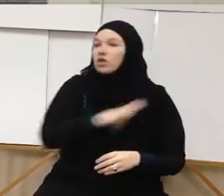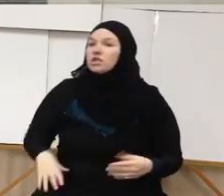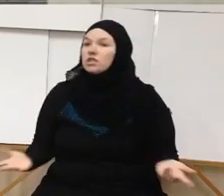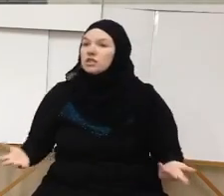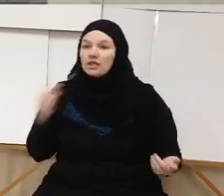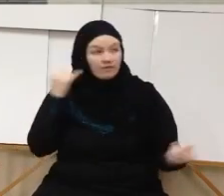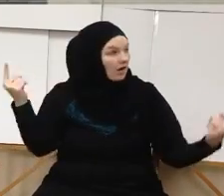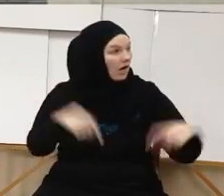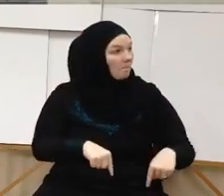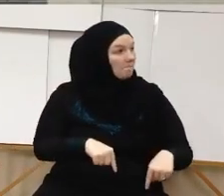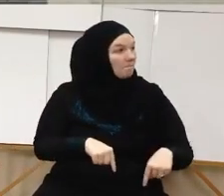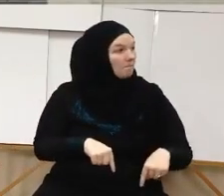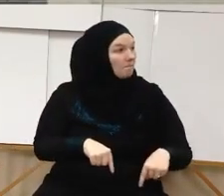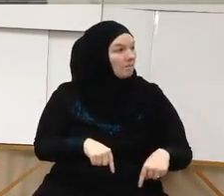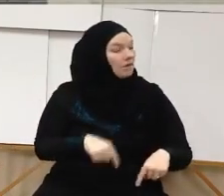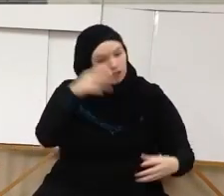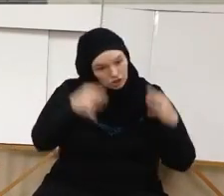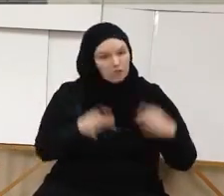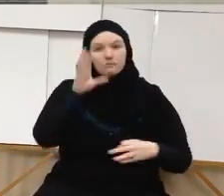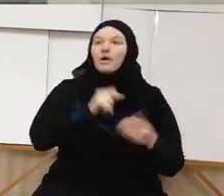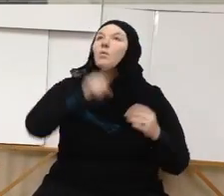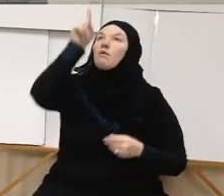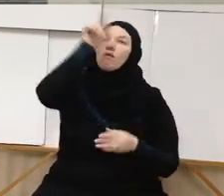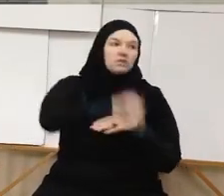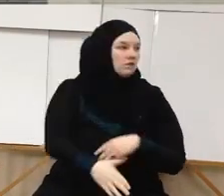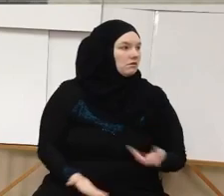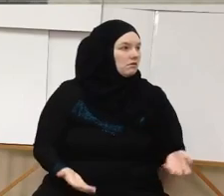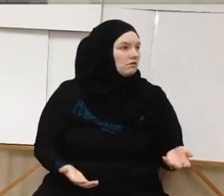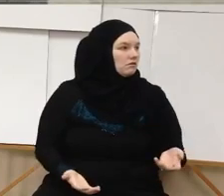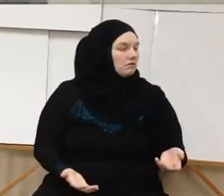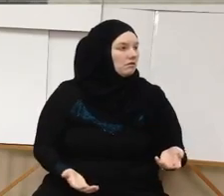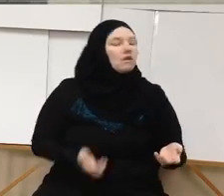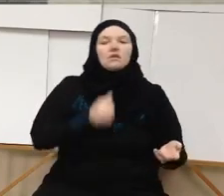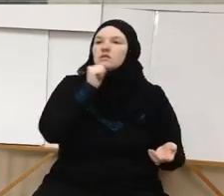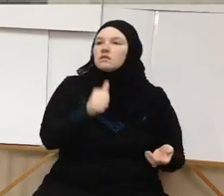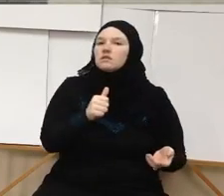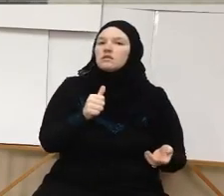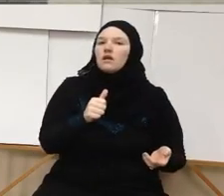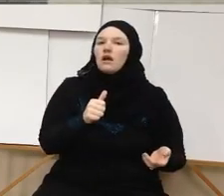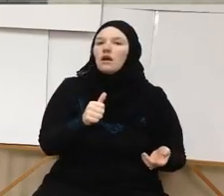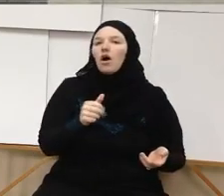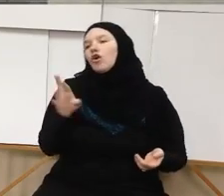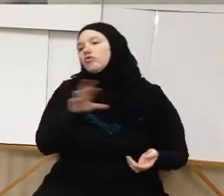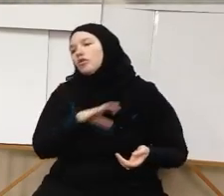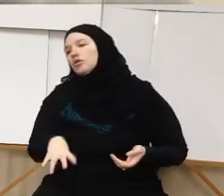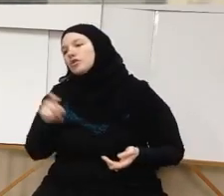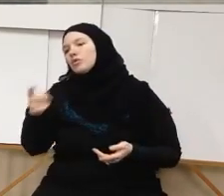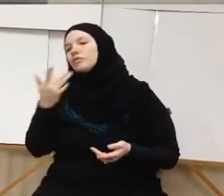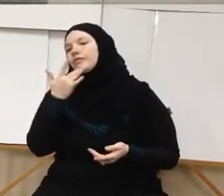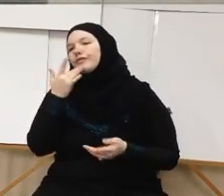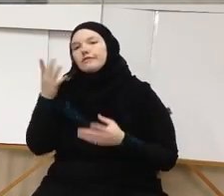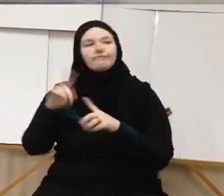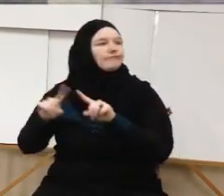If they come, to judge by what Allah sent down to him, not by their whims and desires.